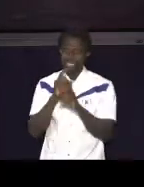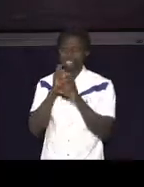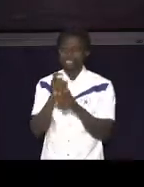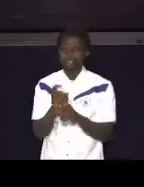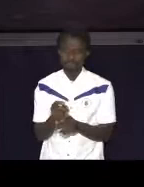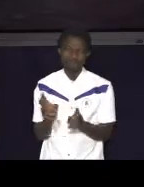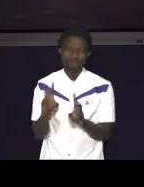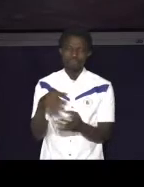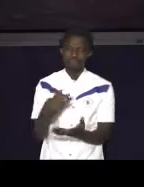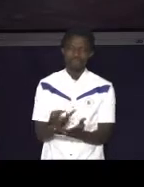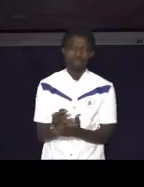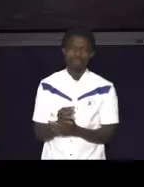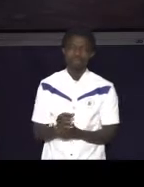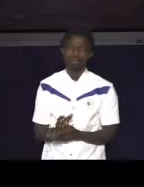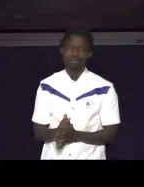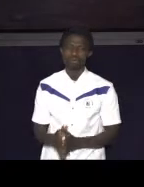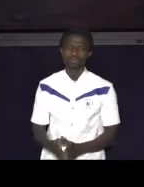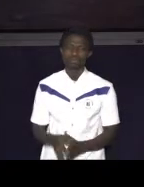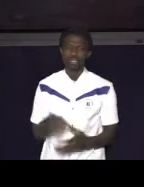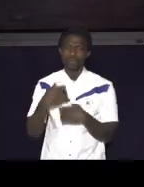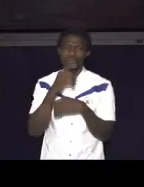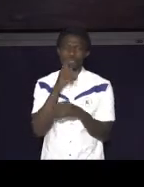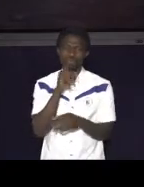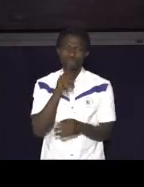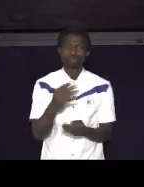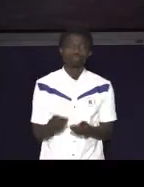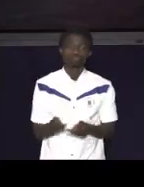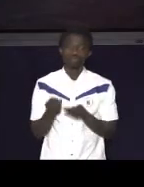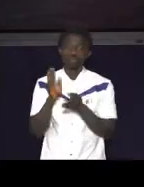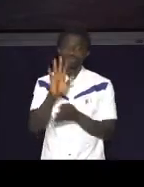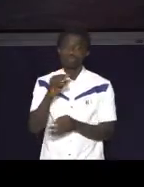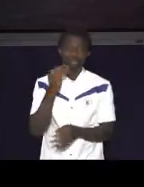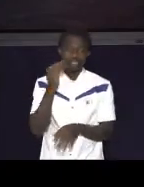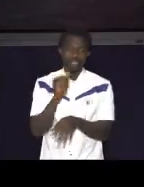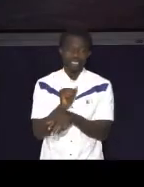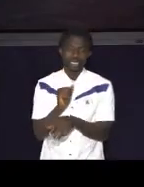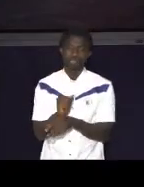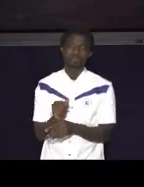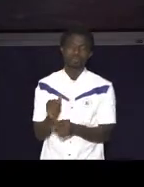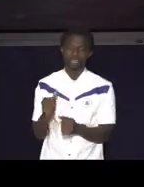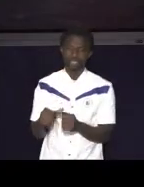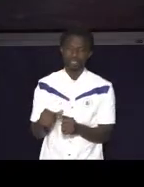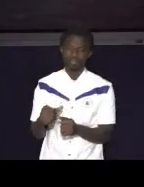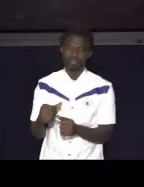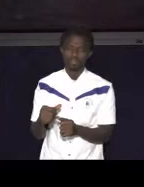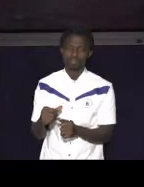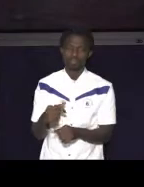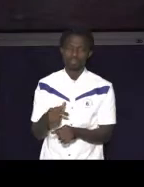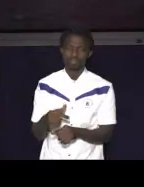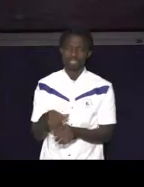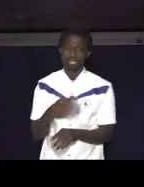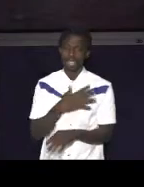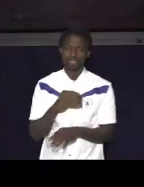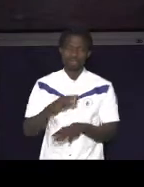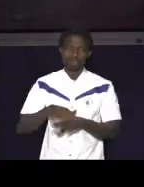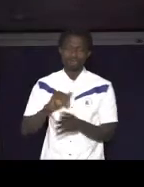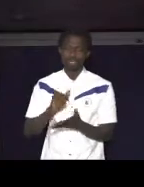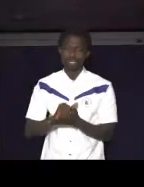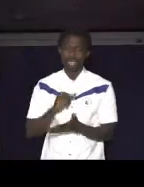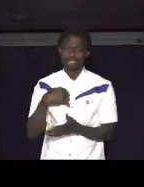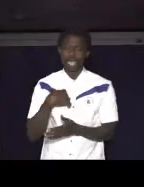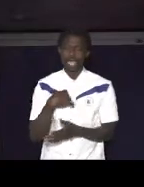rewarded accordingly. Make sure you submit your assignment promptly too. And on that note, I say,